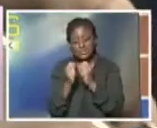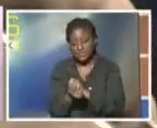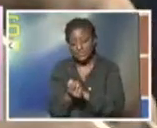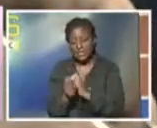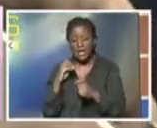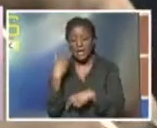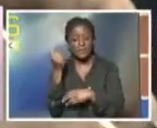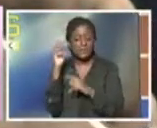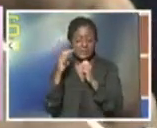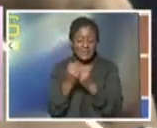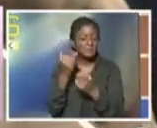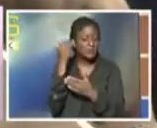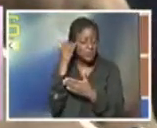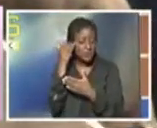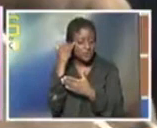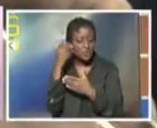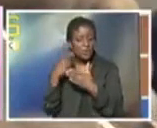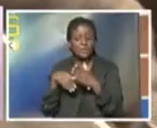what is out there, and we are